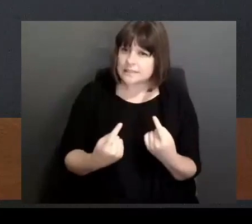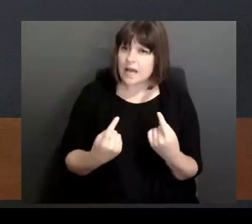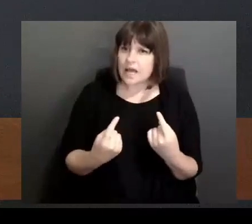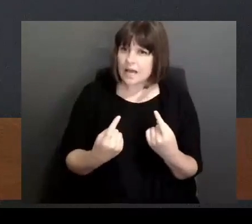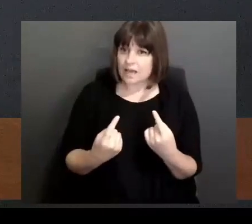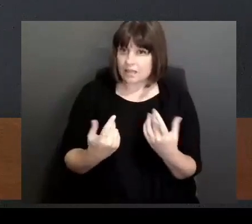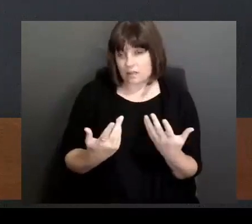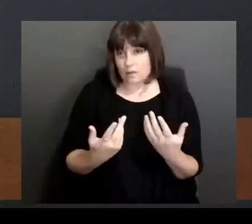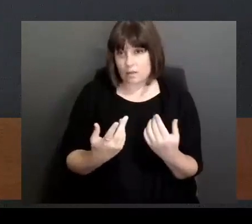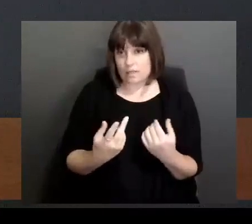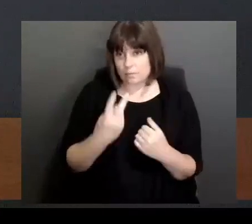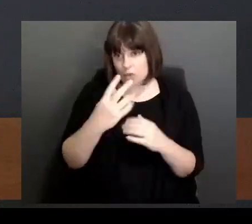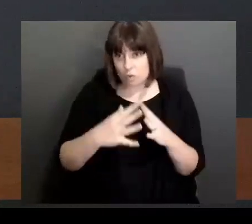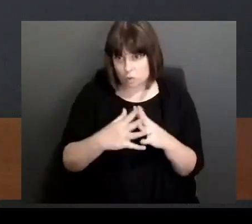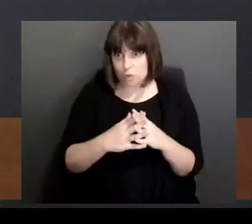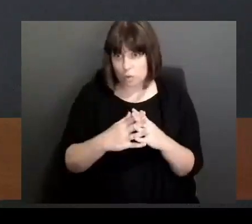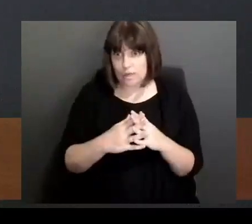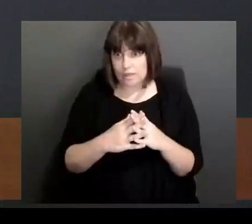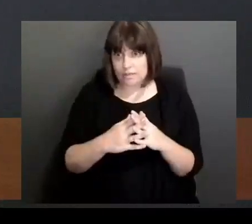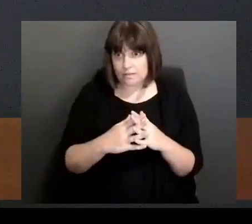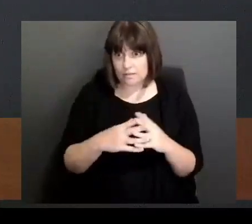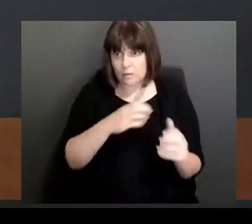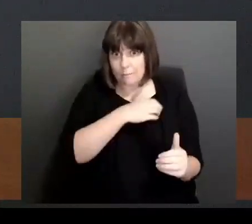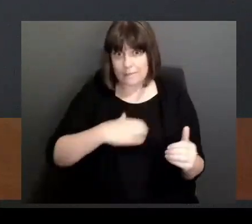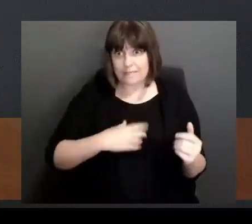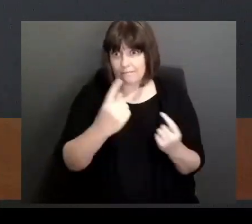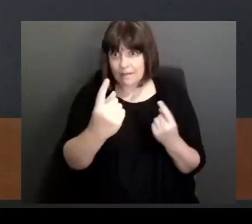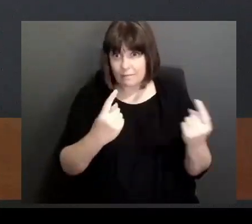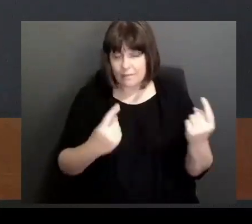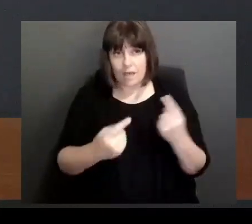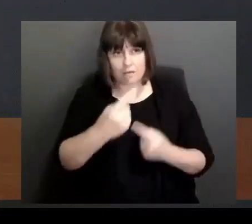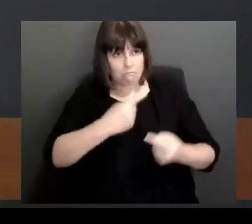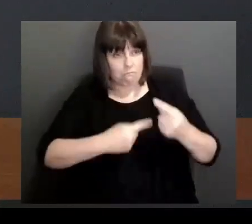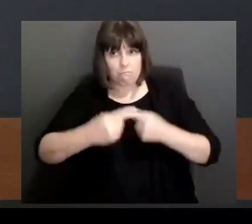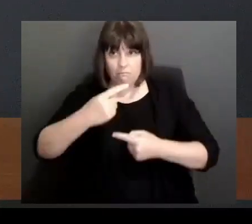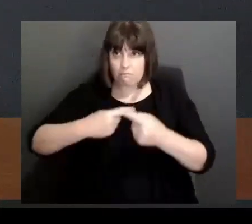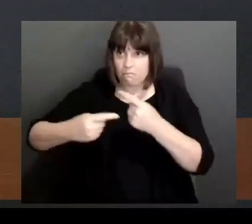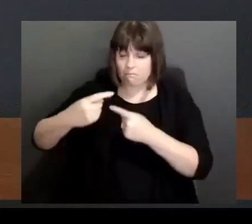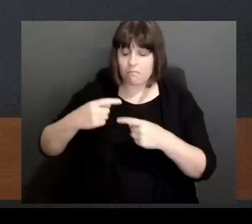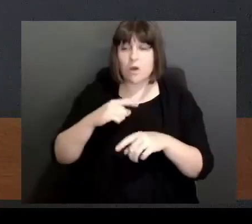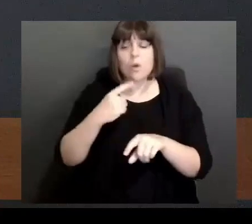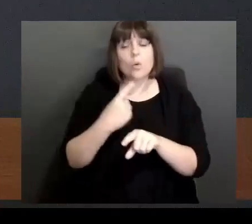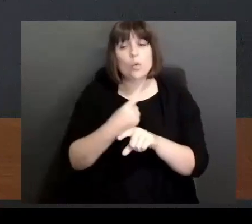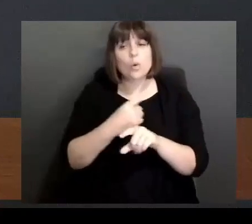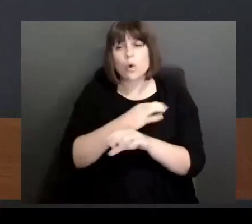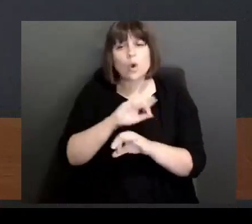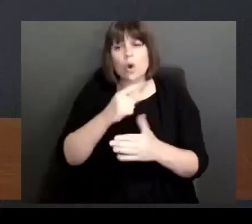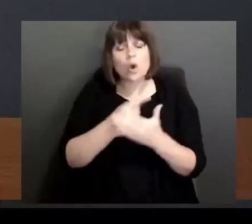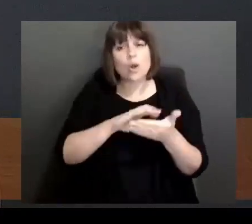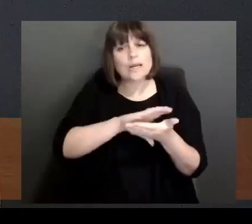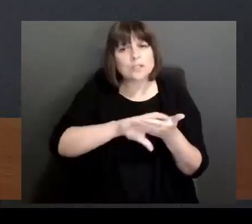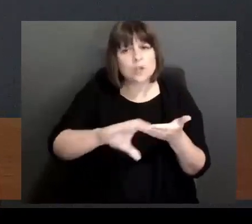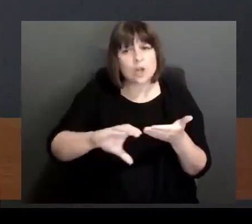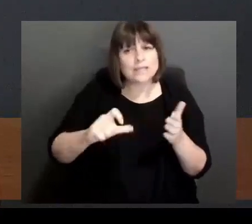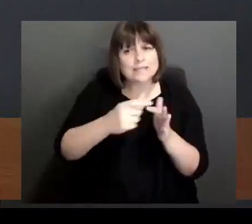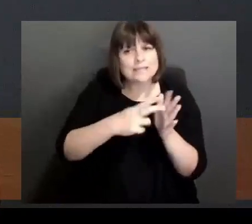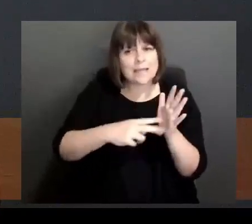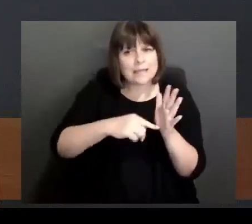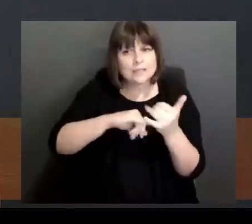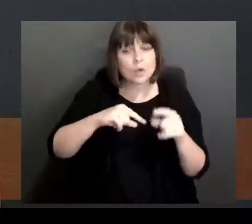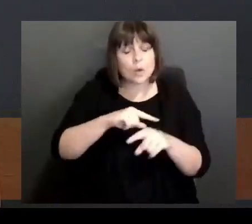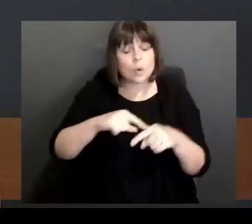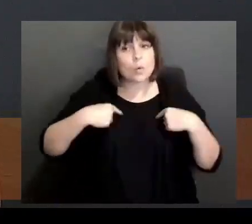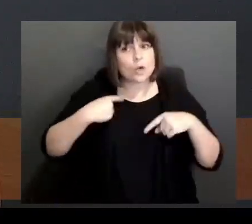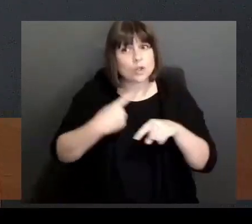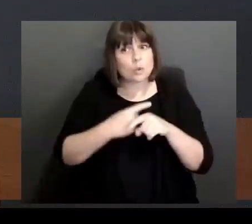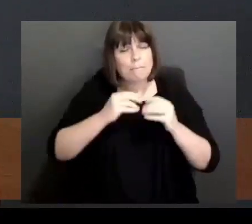row that we've heard ministers come before us, and we're not just talking dollars and cents here, we're talking billions of